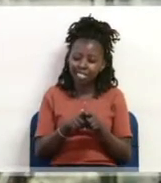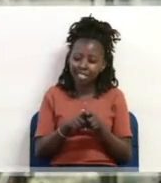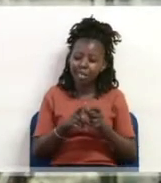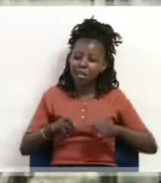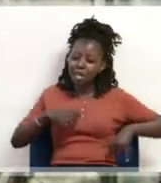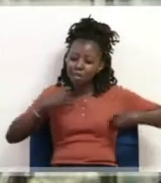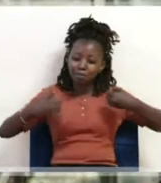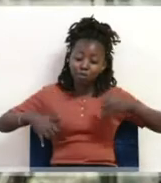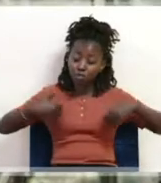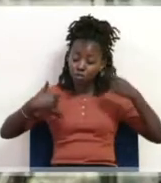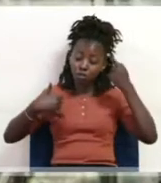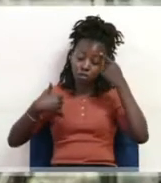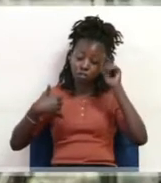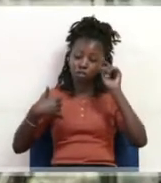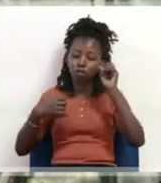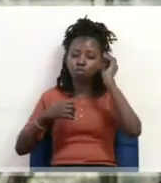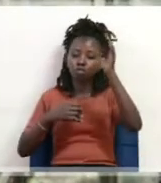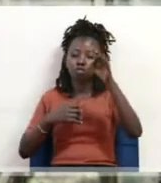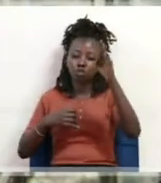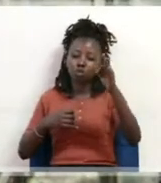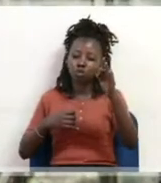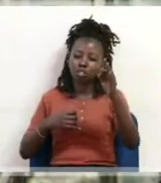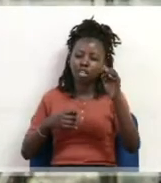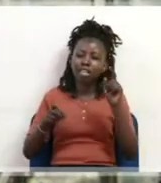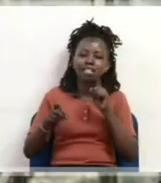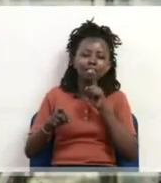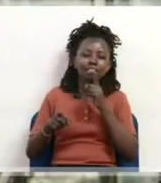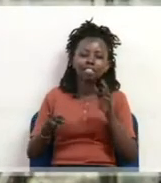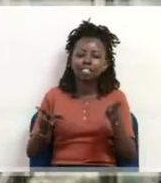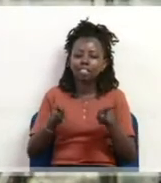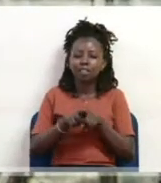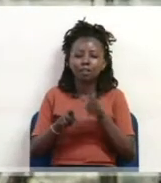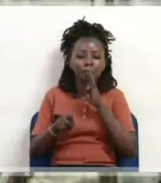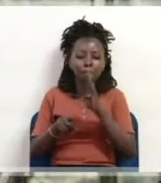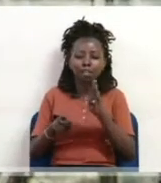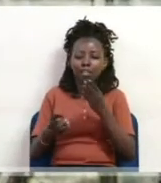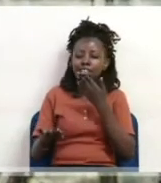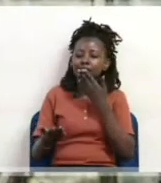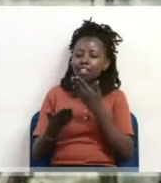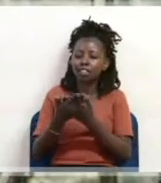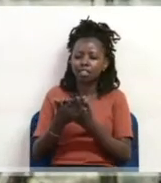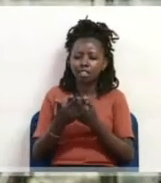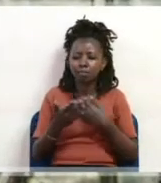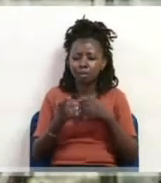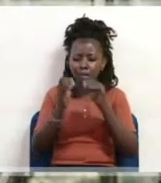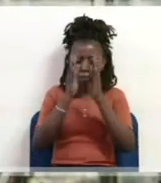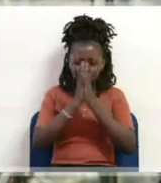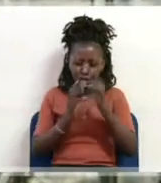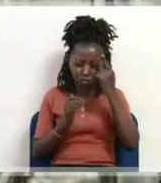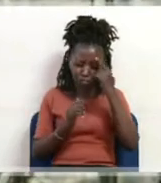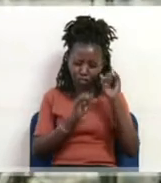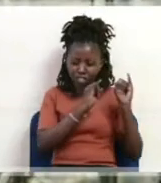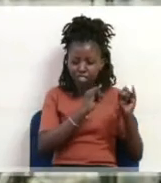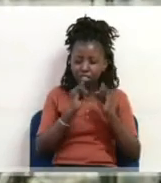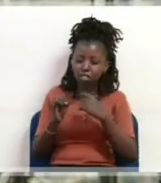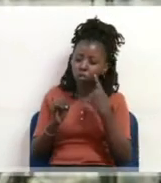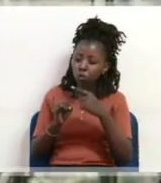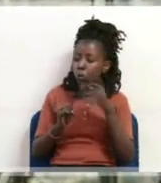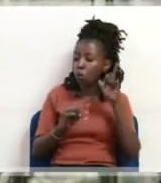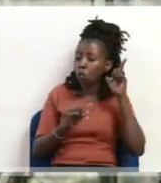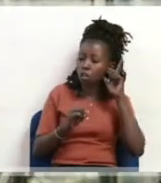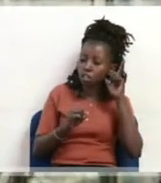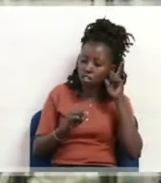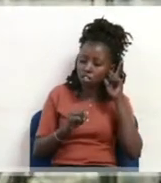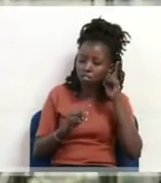at it with grateful hearts. And that's our prayer. And I pray for everyone listening to me that